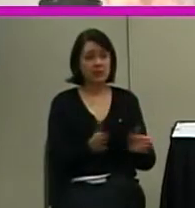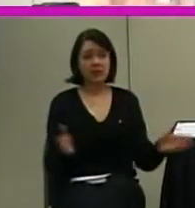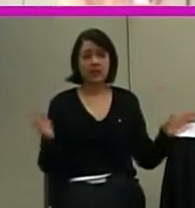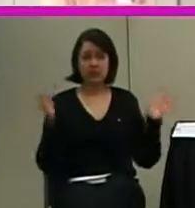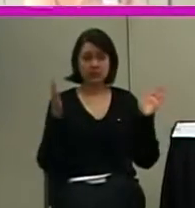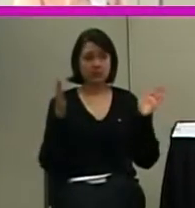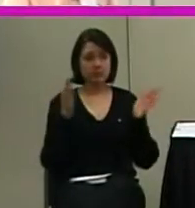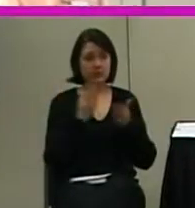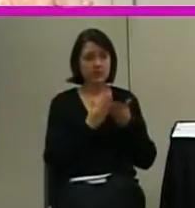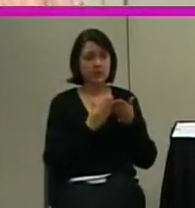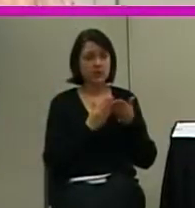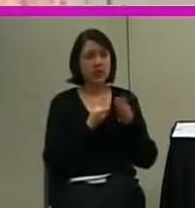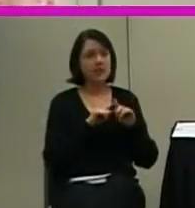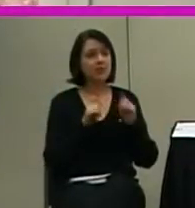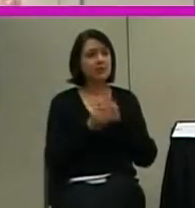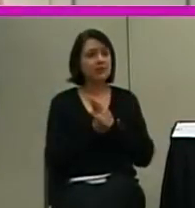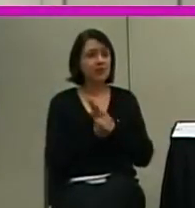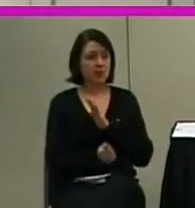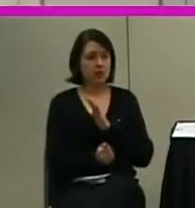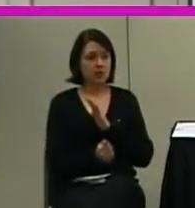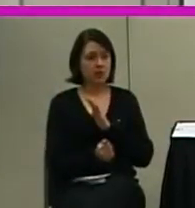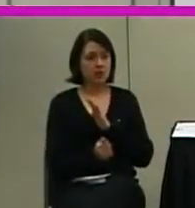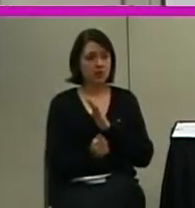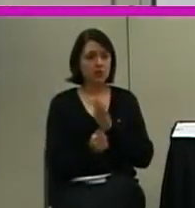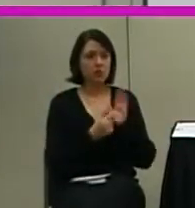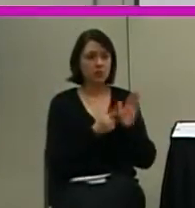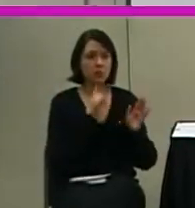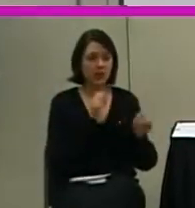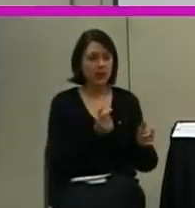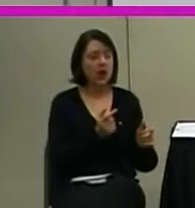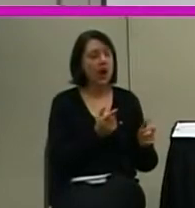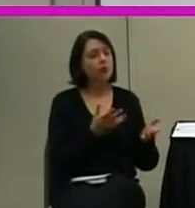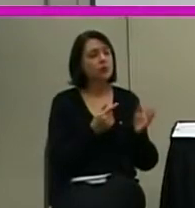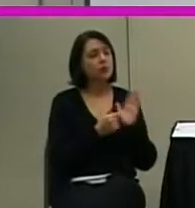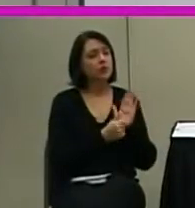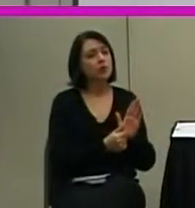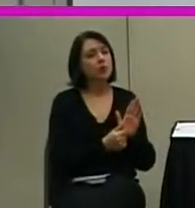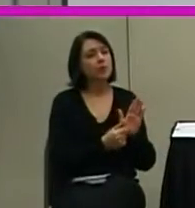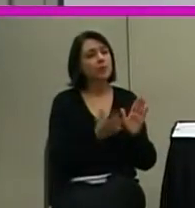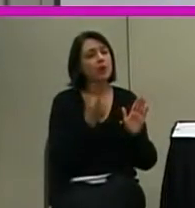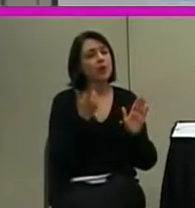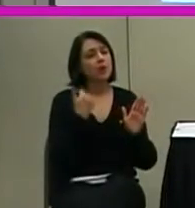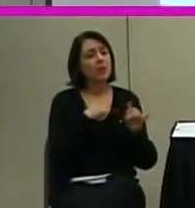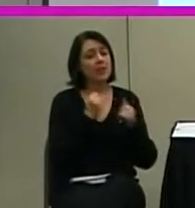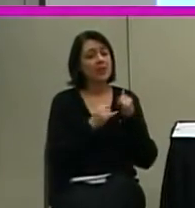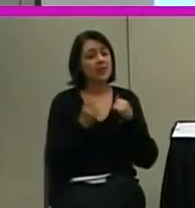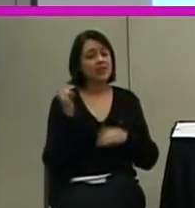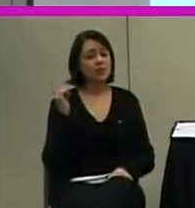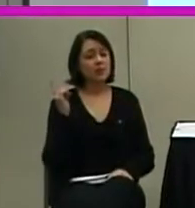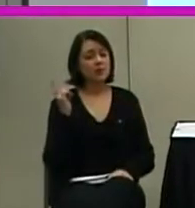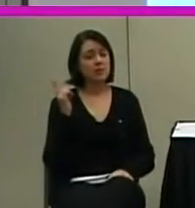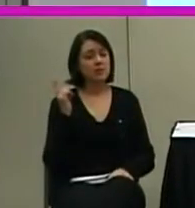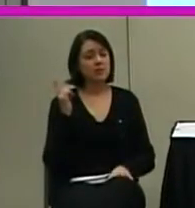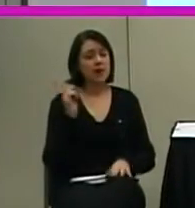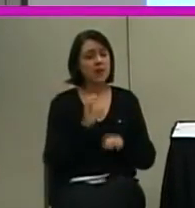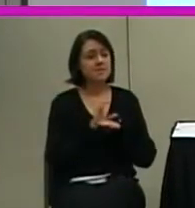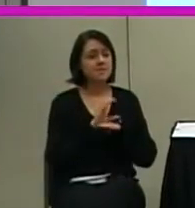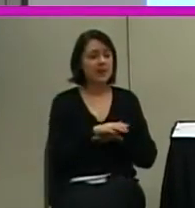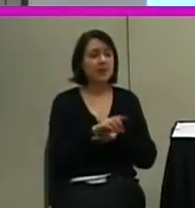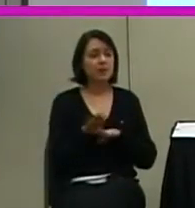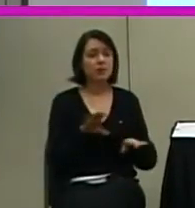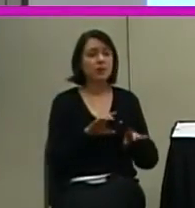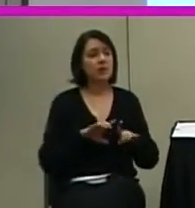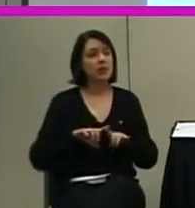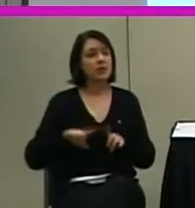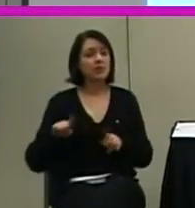piece. Different skill. We'll go through it real quickly, but I want to show you we end this one by making them do it somewhere